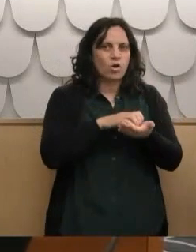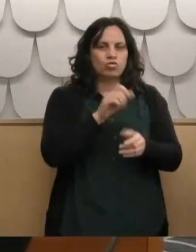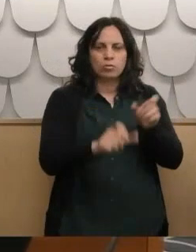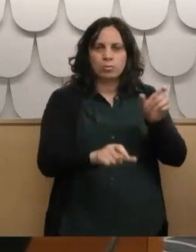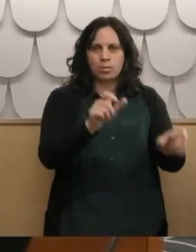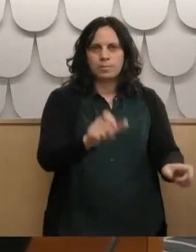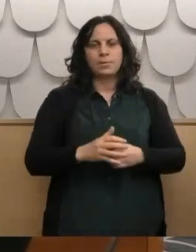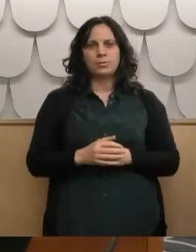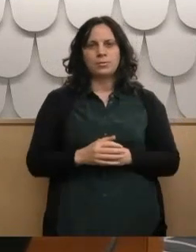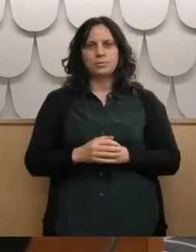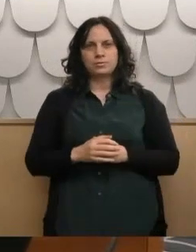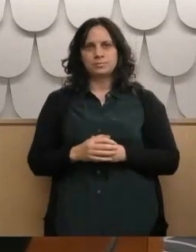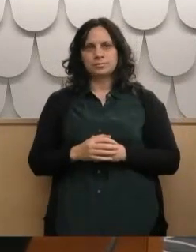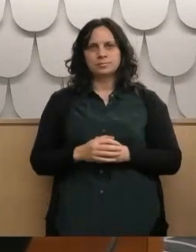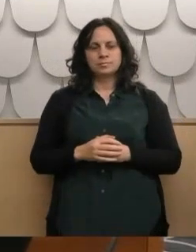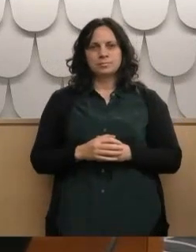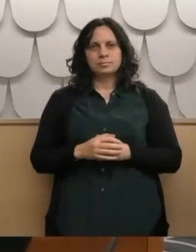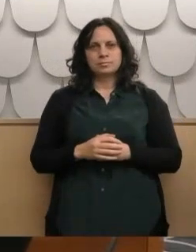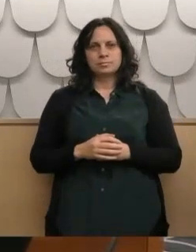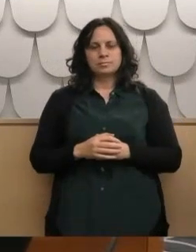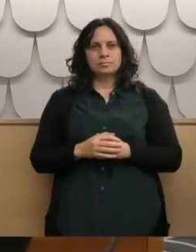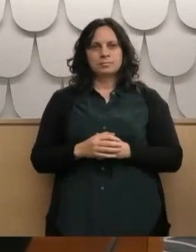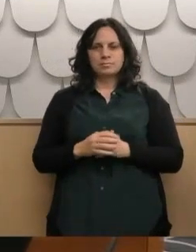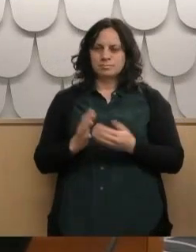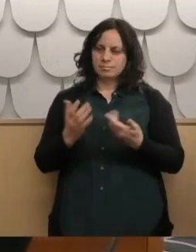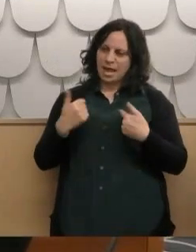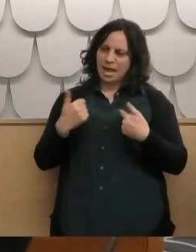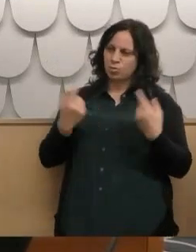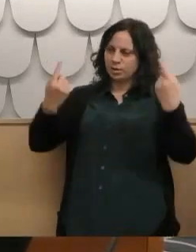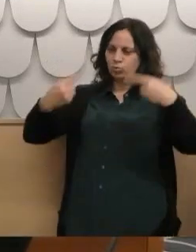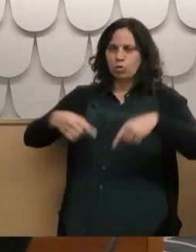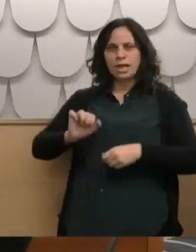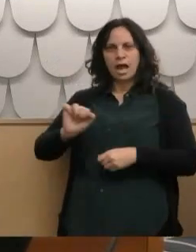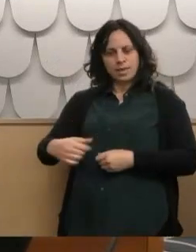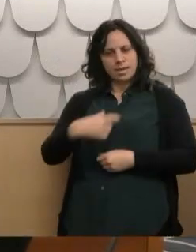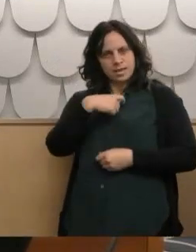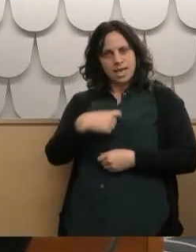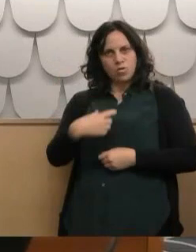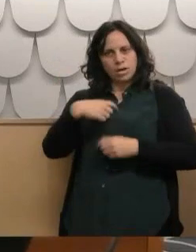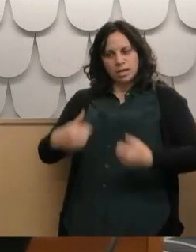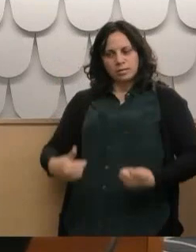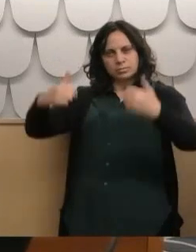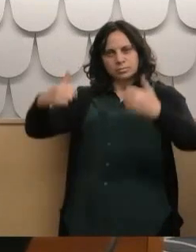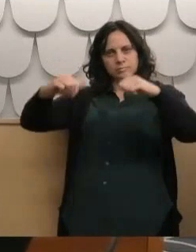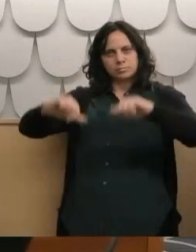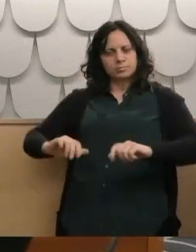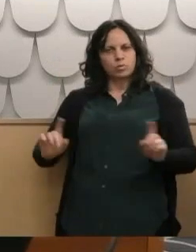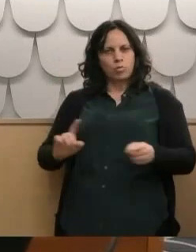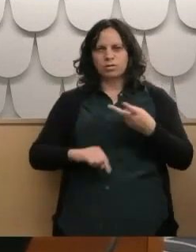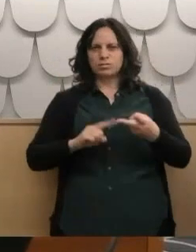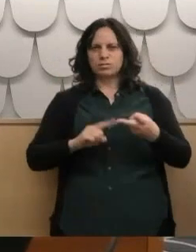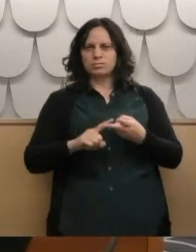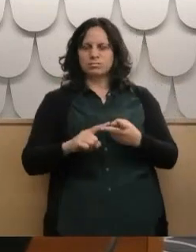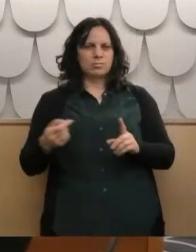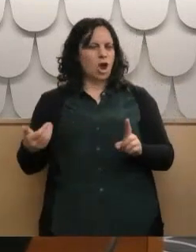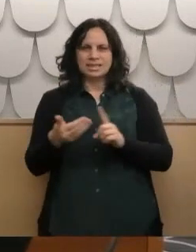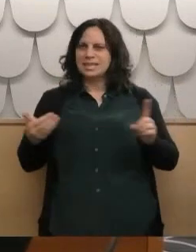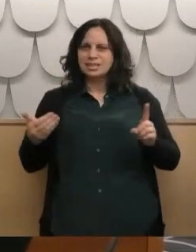So how does one assess character of people we put into these places? How do you identify a